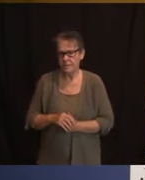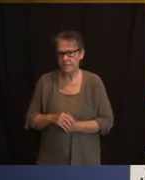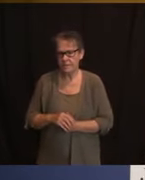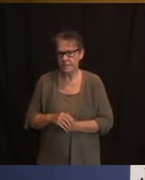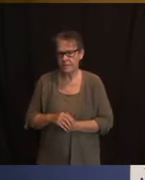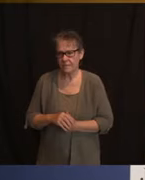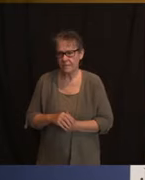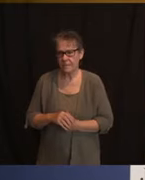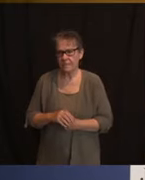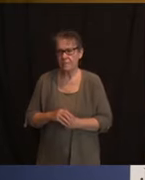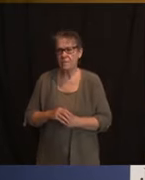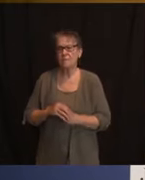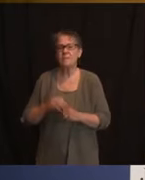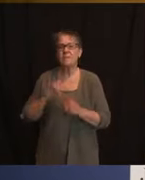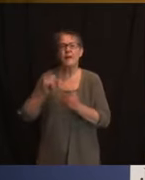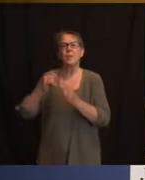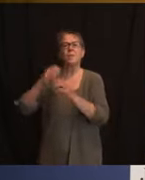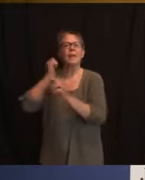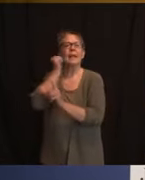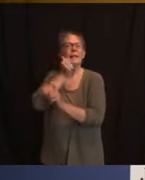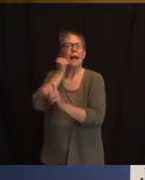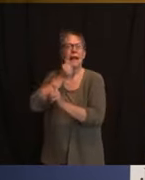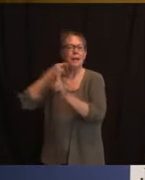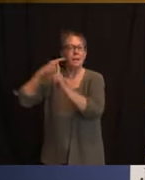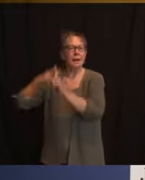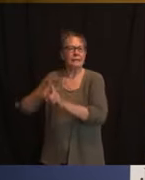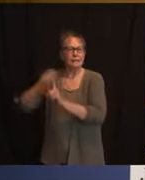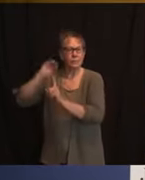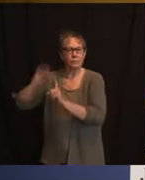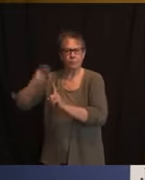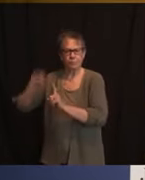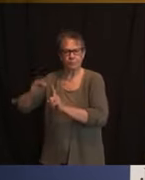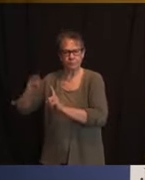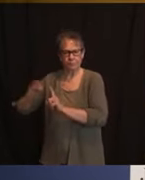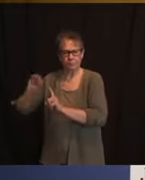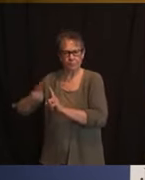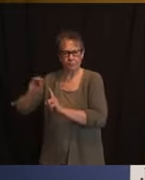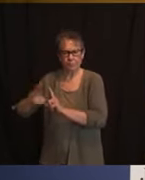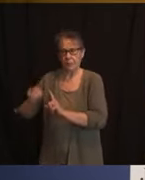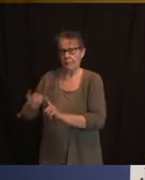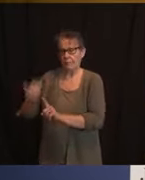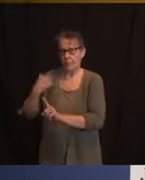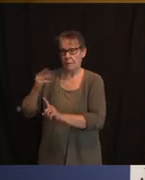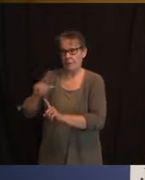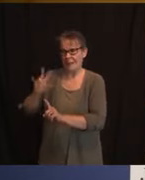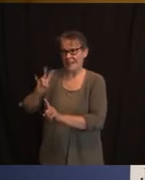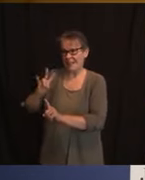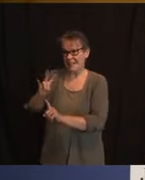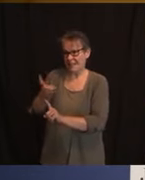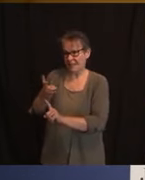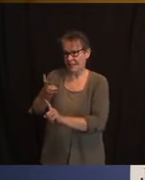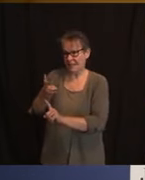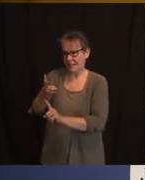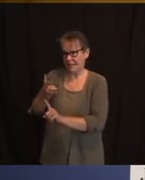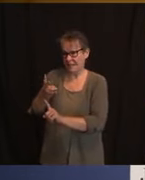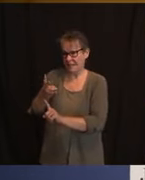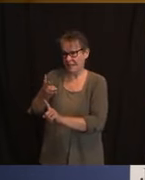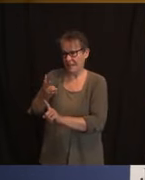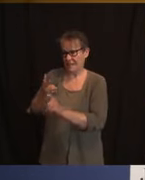New Jersey as of May 7th, as the governor shared, is 26%. That concludes my daily